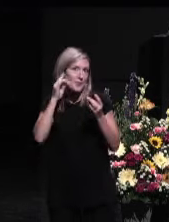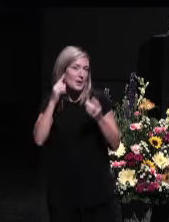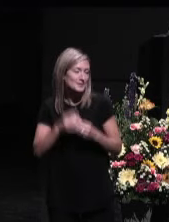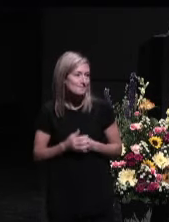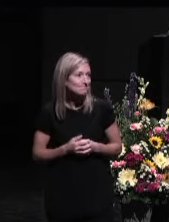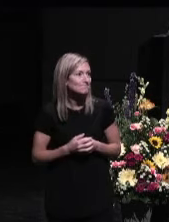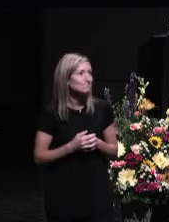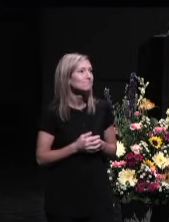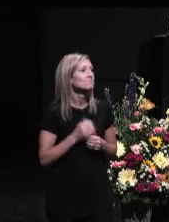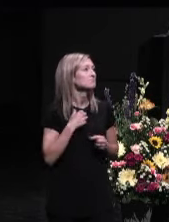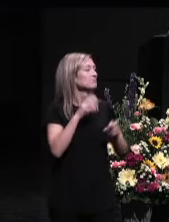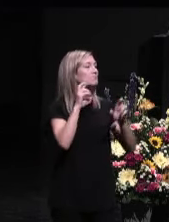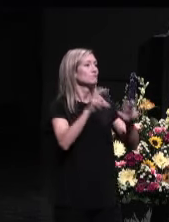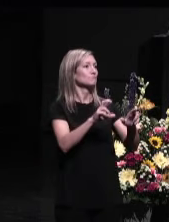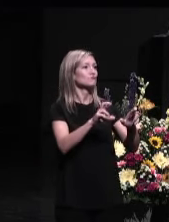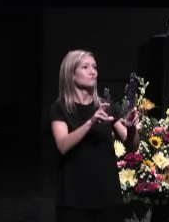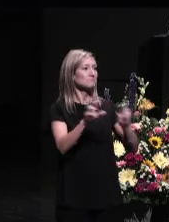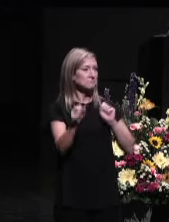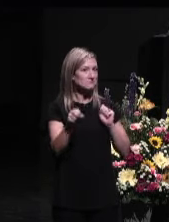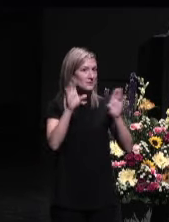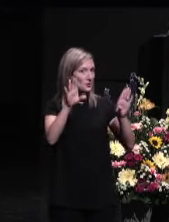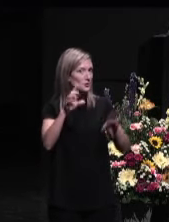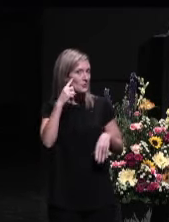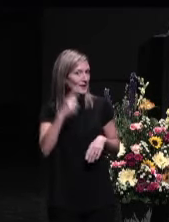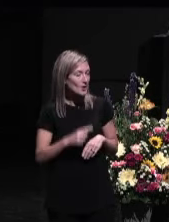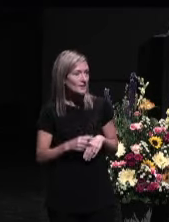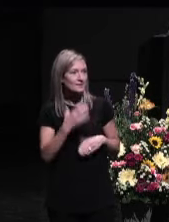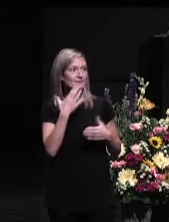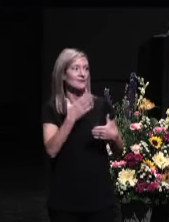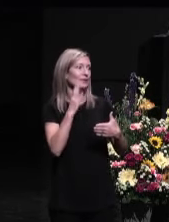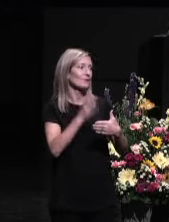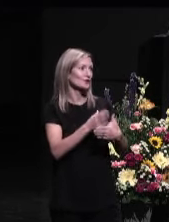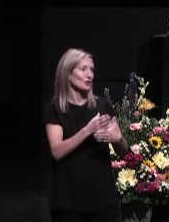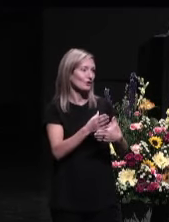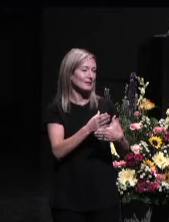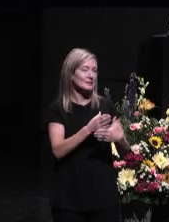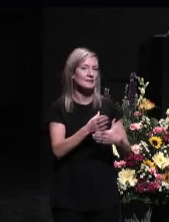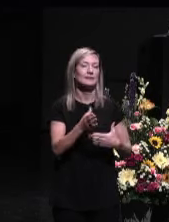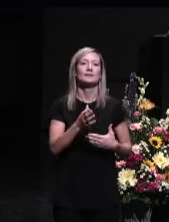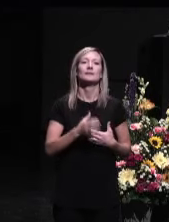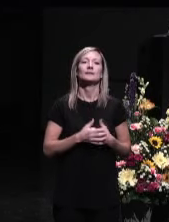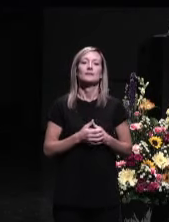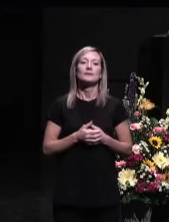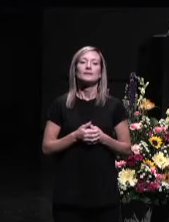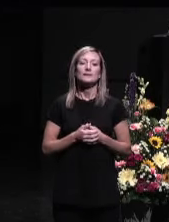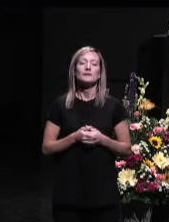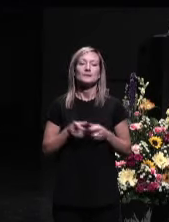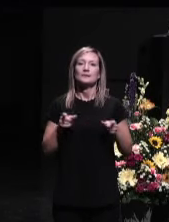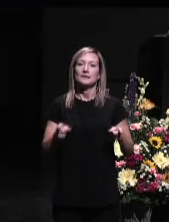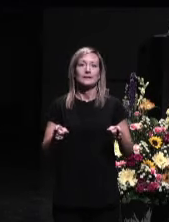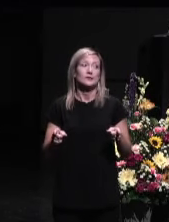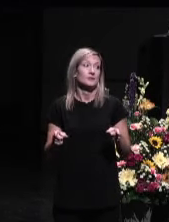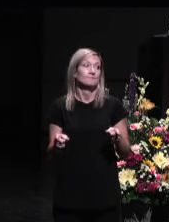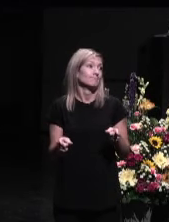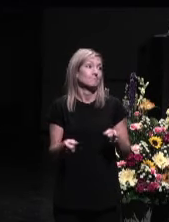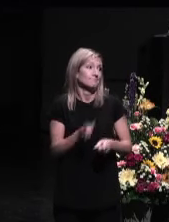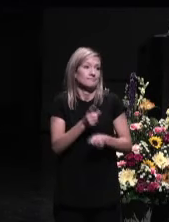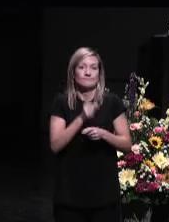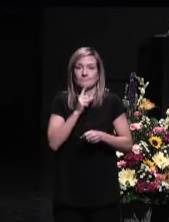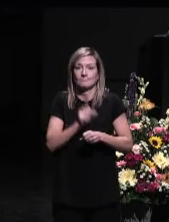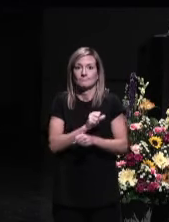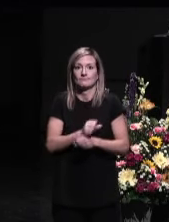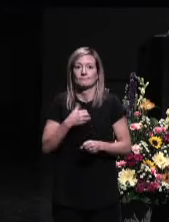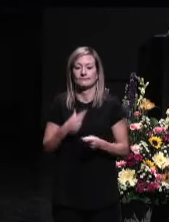if I can just reflect for a moment, what I think you're sharing is the incredible paradox, the contradictions that